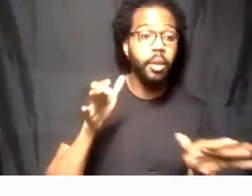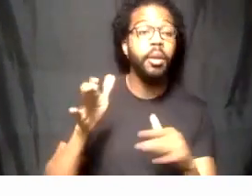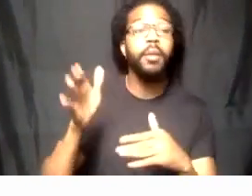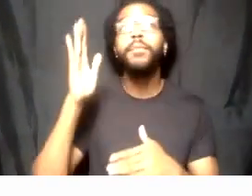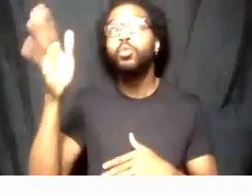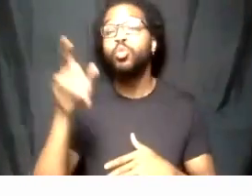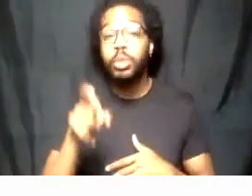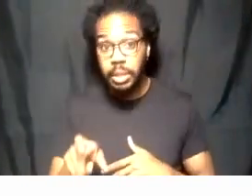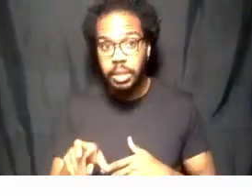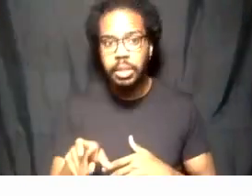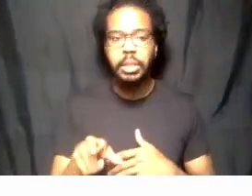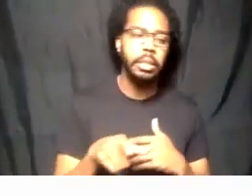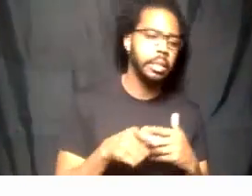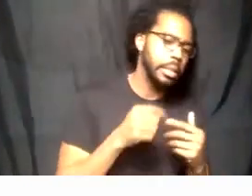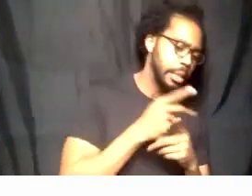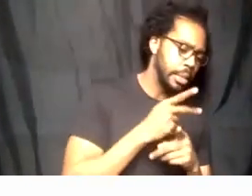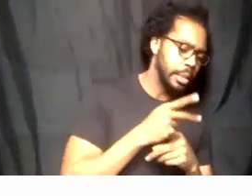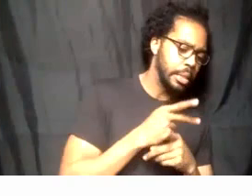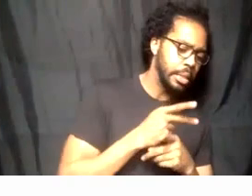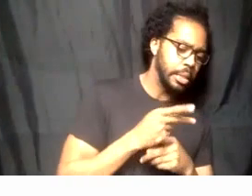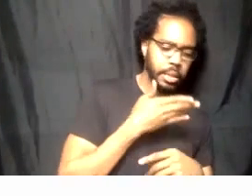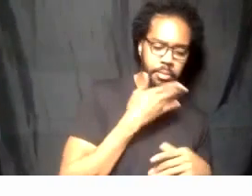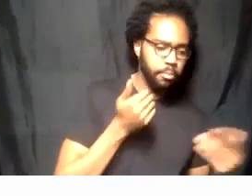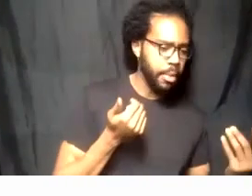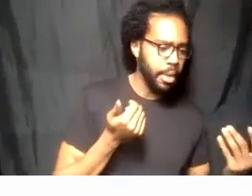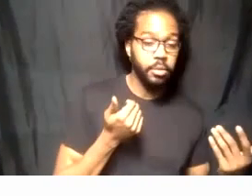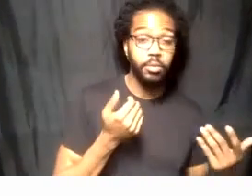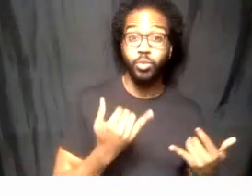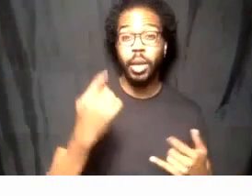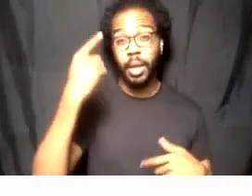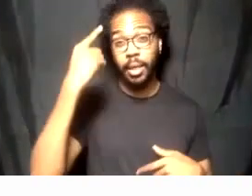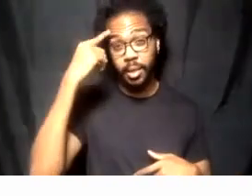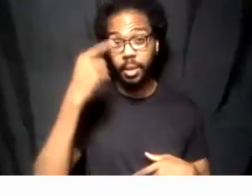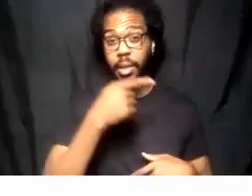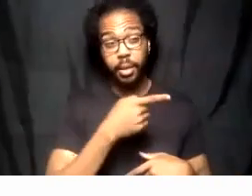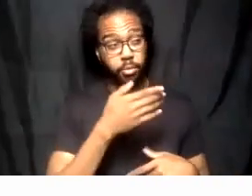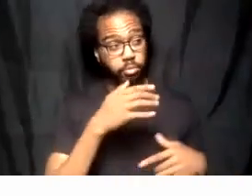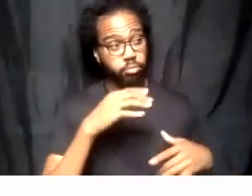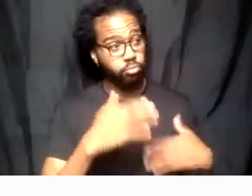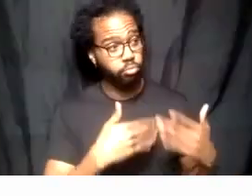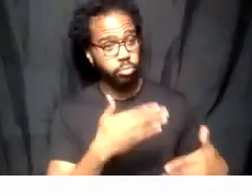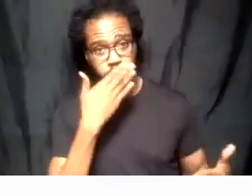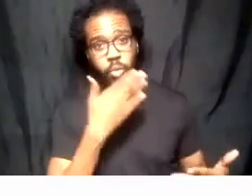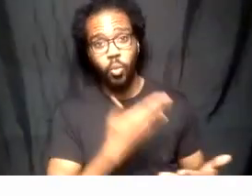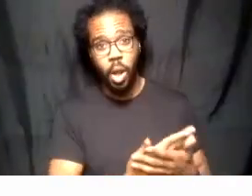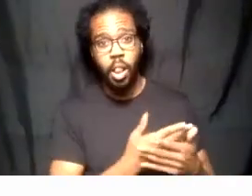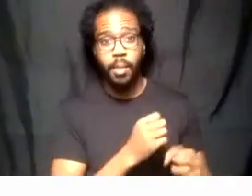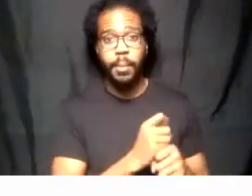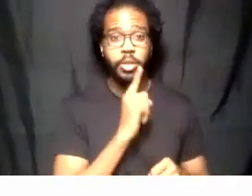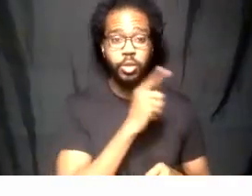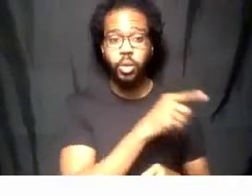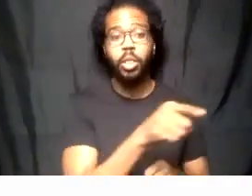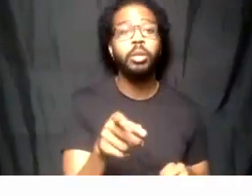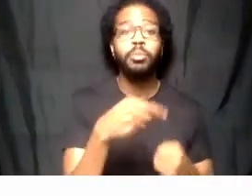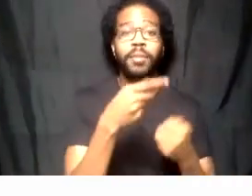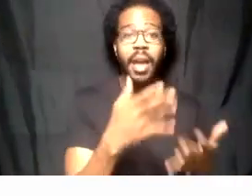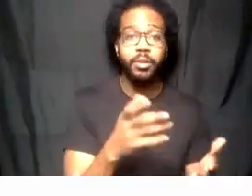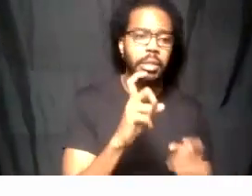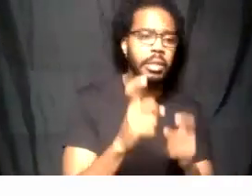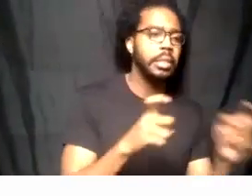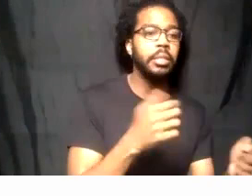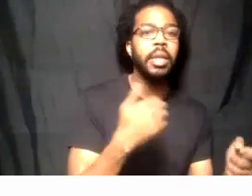are and is doing their very best, and to date, I think, doing well at making sure that providers do have what they